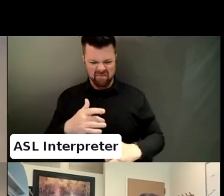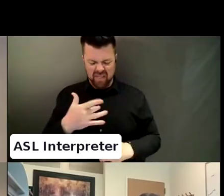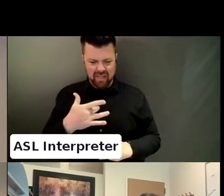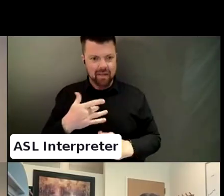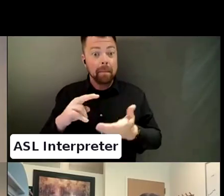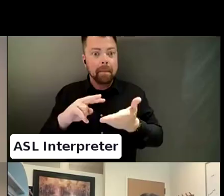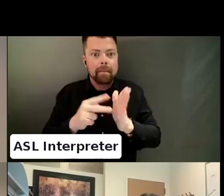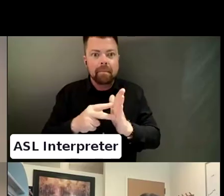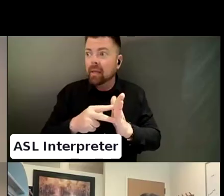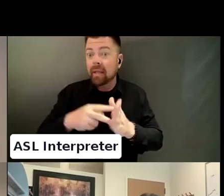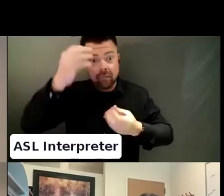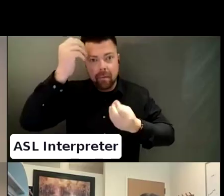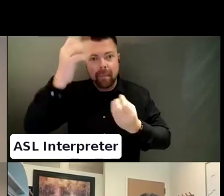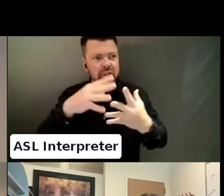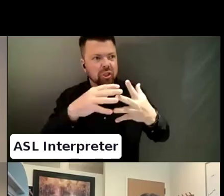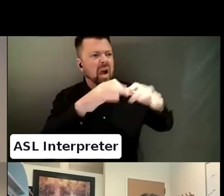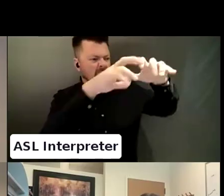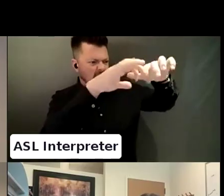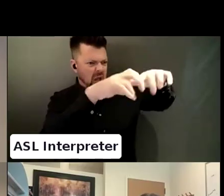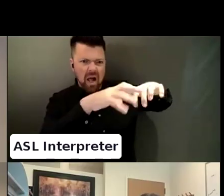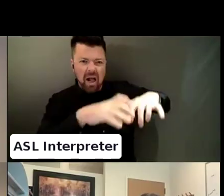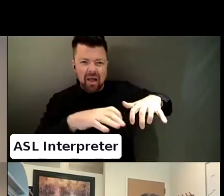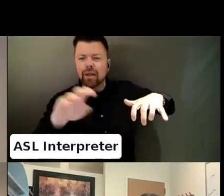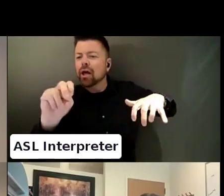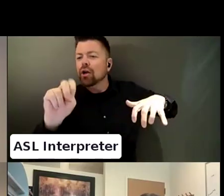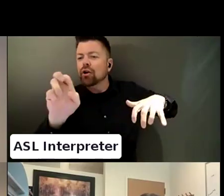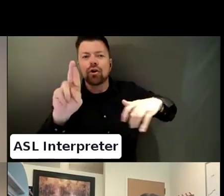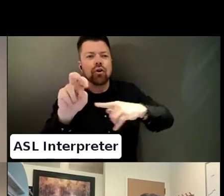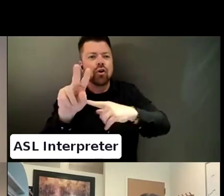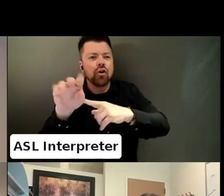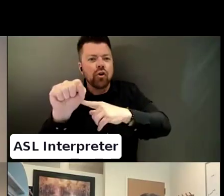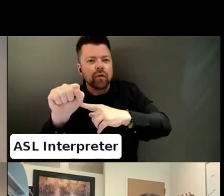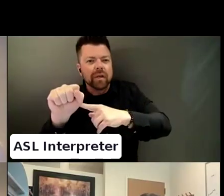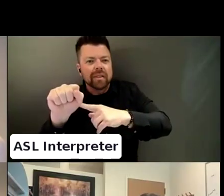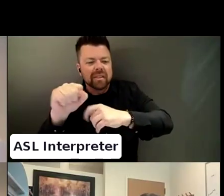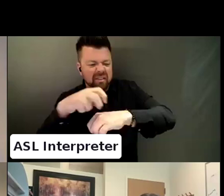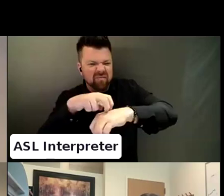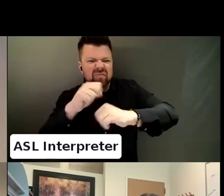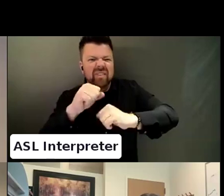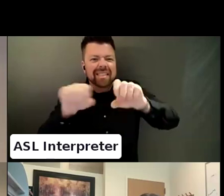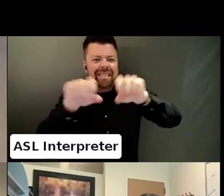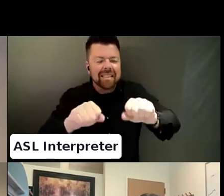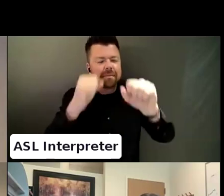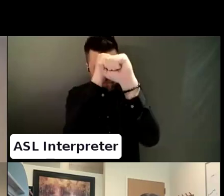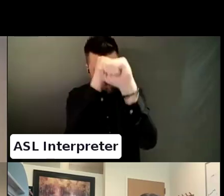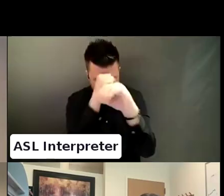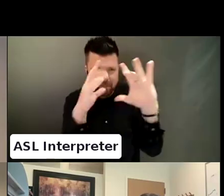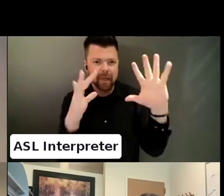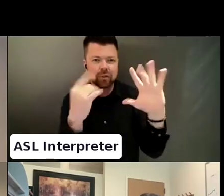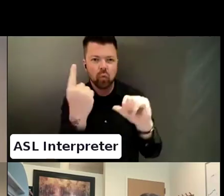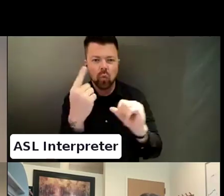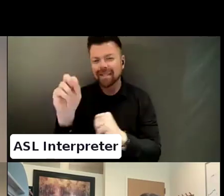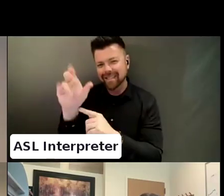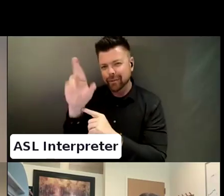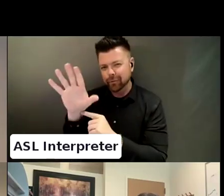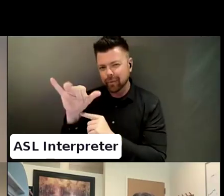some of that information back into the nervous system. The way that's done is you can imagine one sensor, which we often think of as